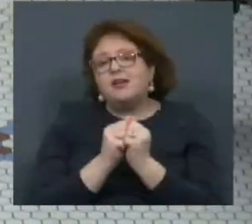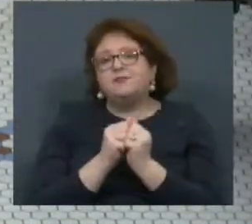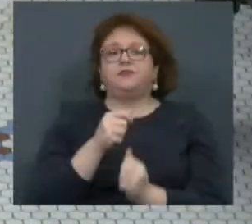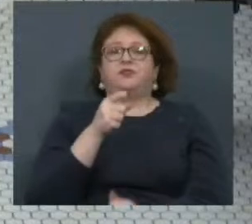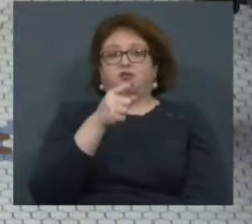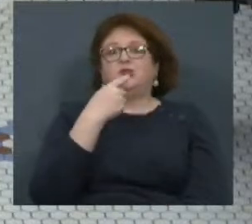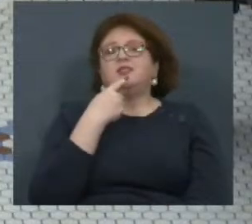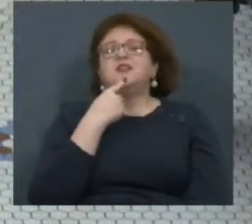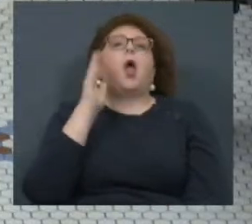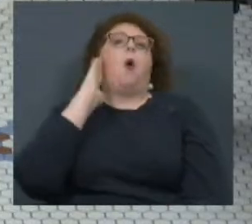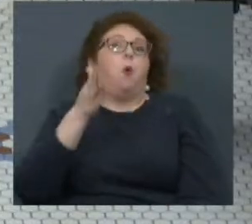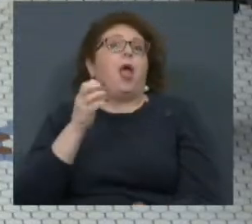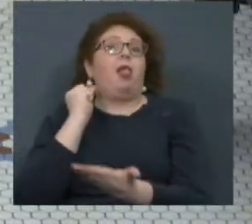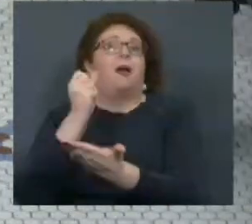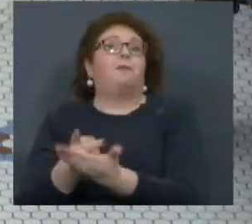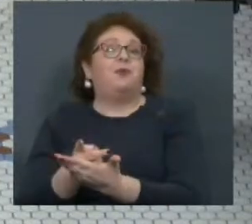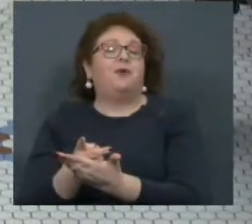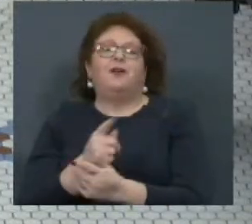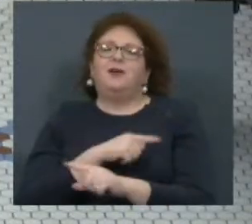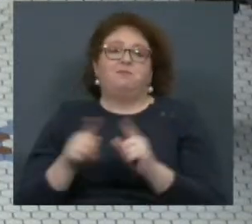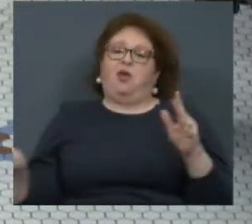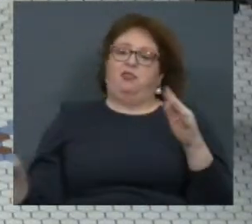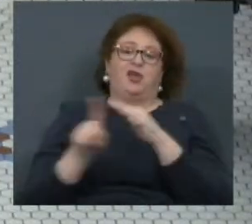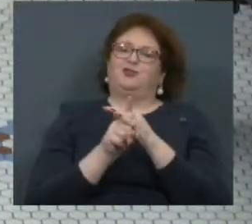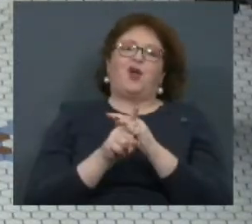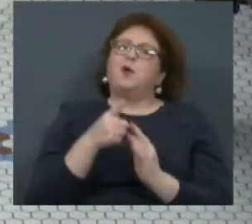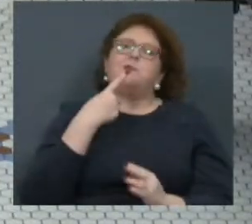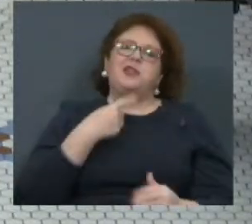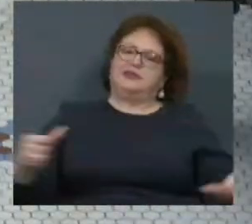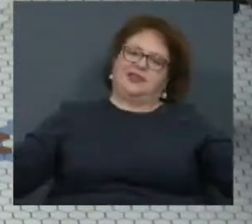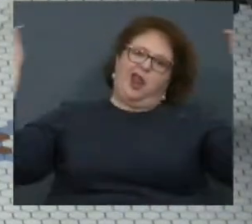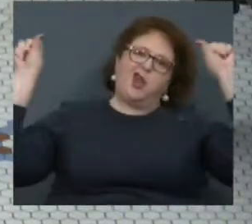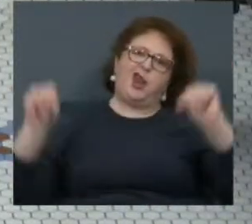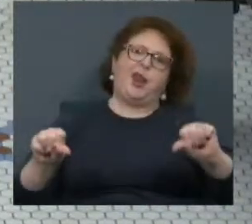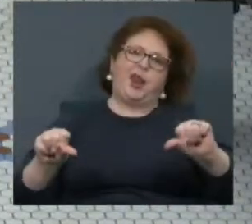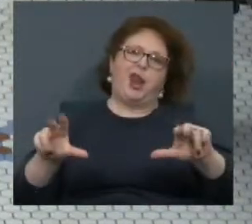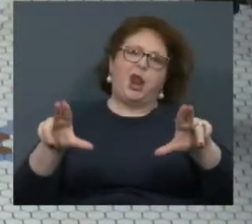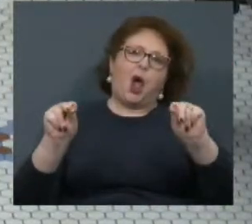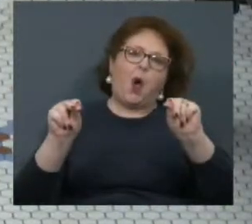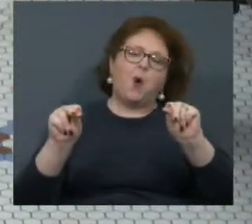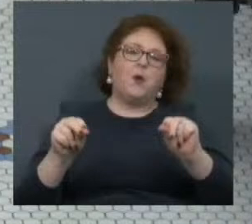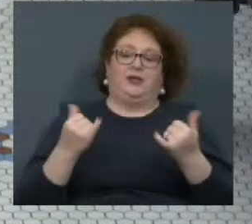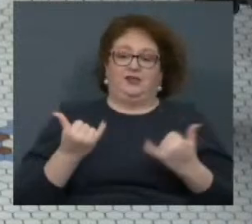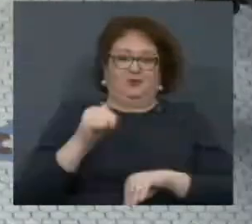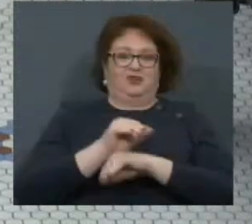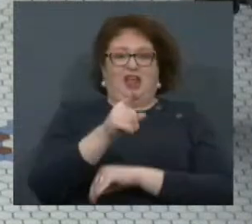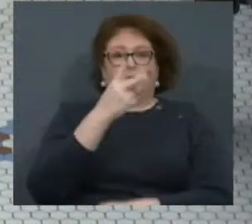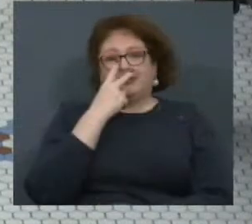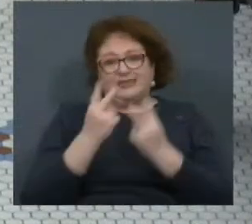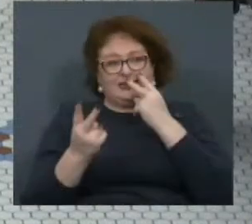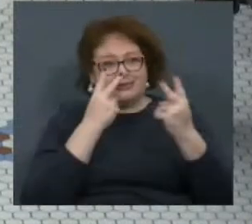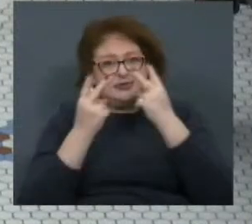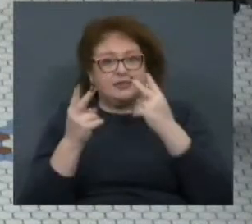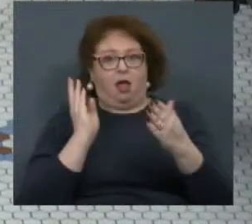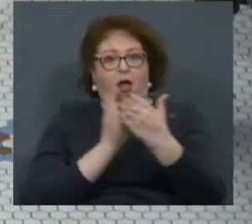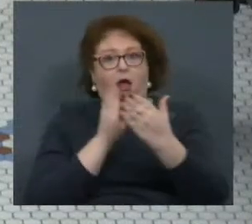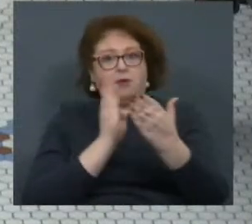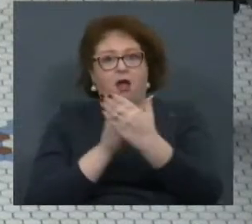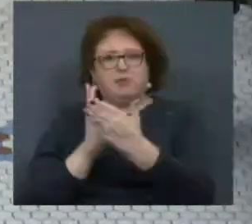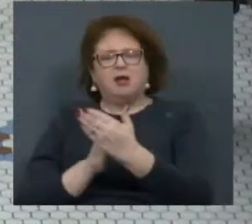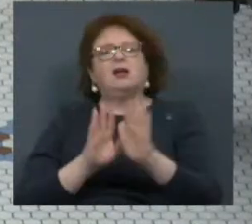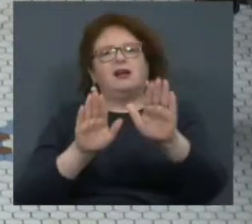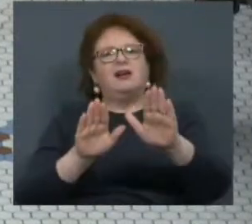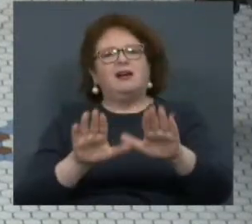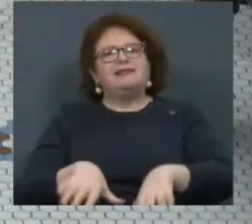the tax showed up to the polls and said no. So tonight, with all this opposition, I'm asking you to take pause and